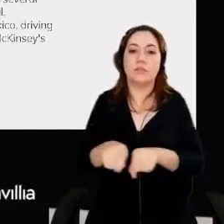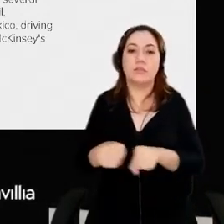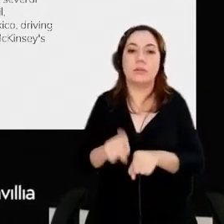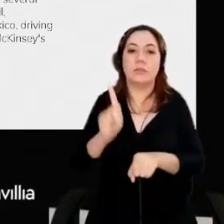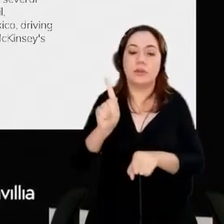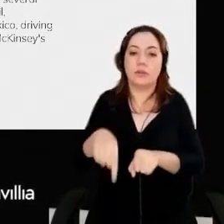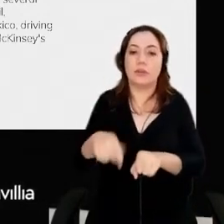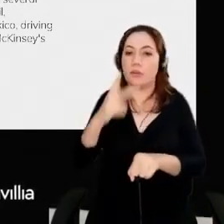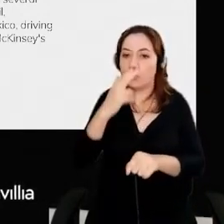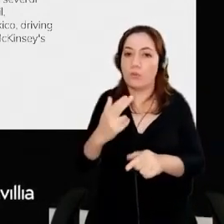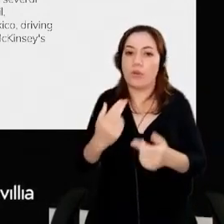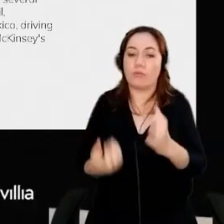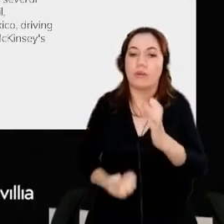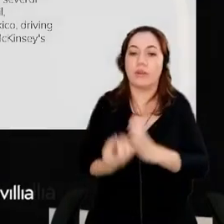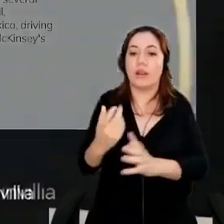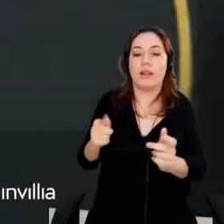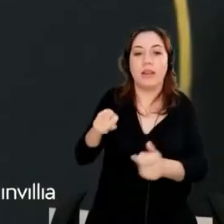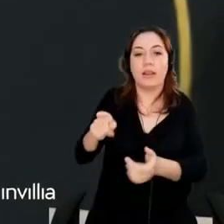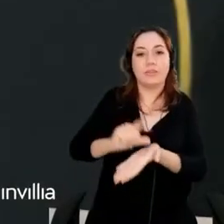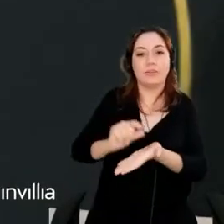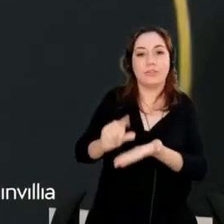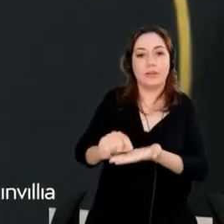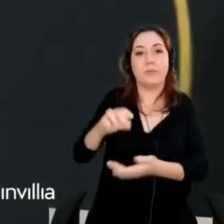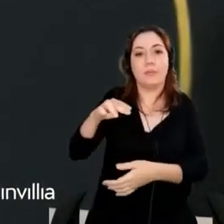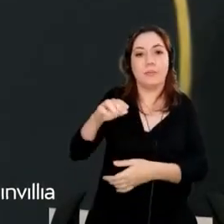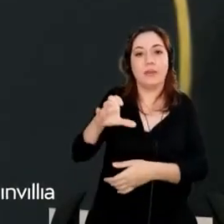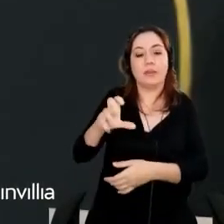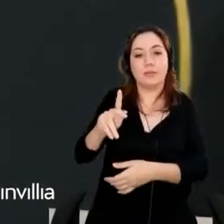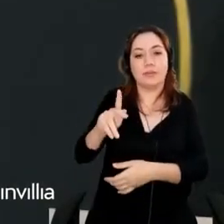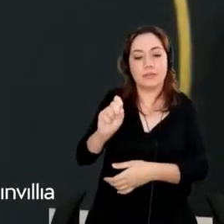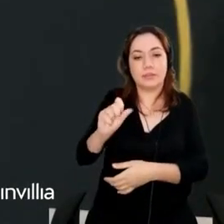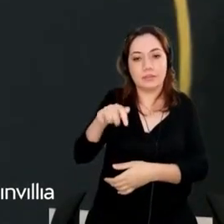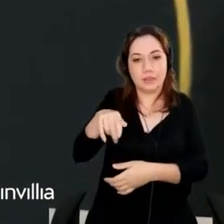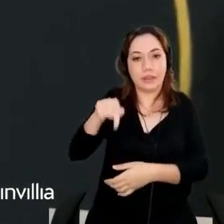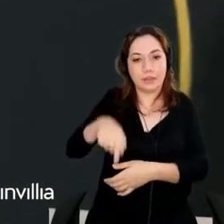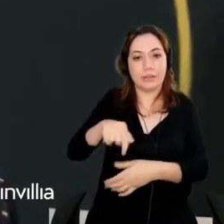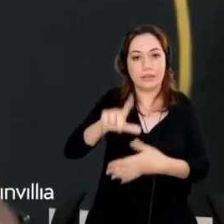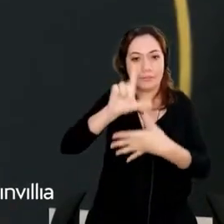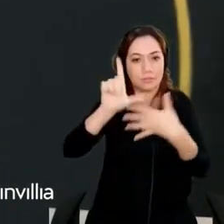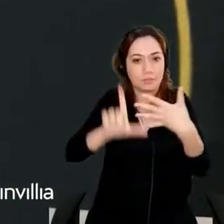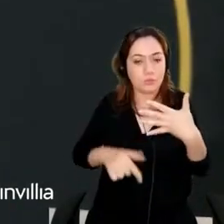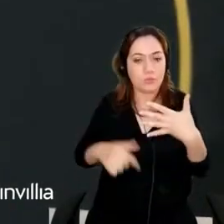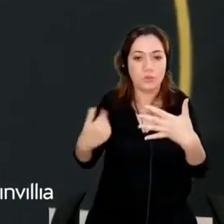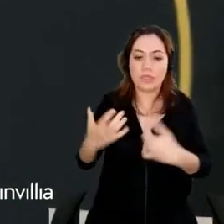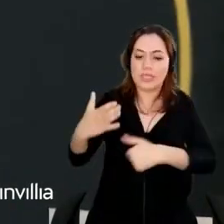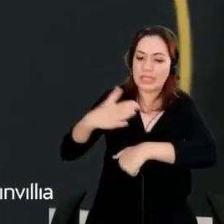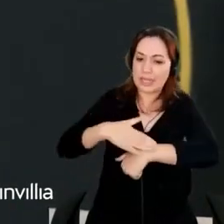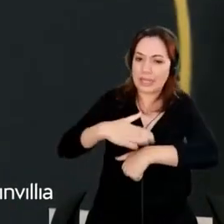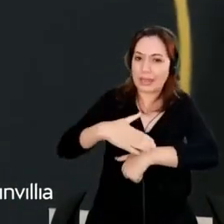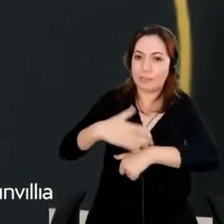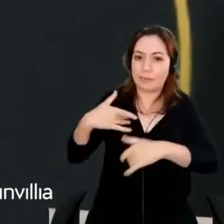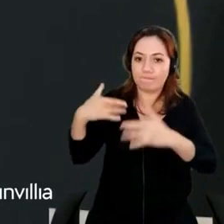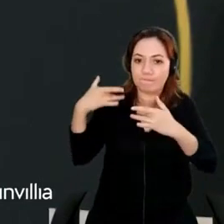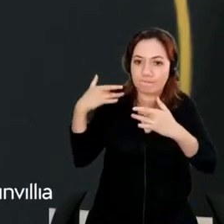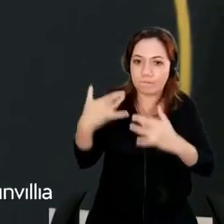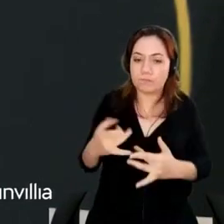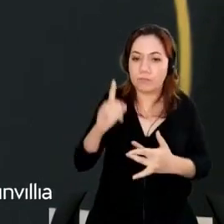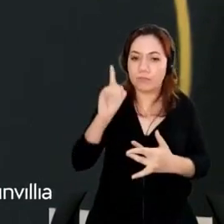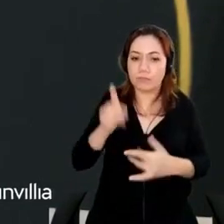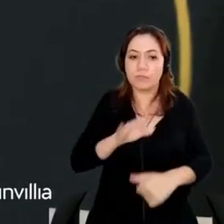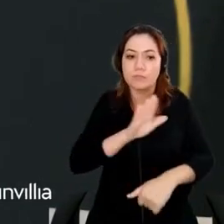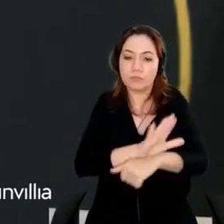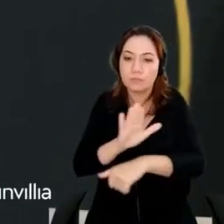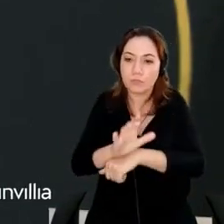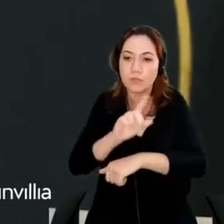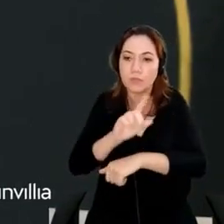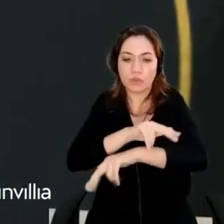America, where I dedicated a lot of my time to serving huge clients in companies around